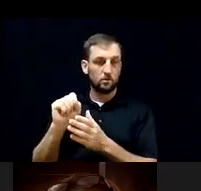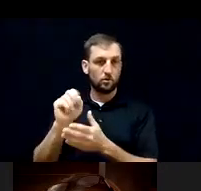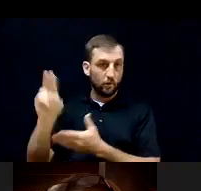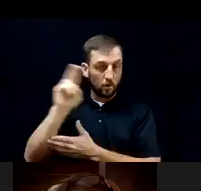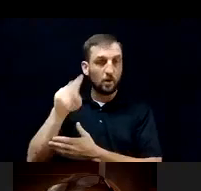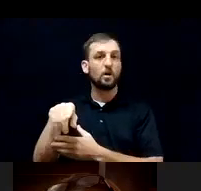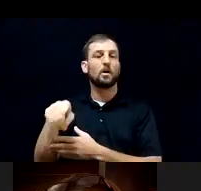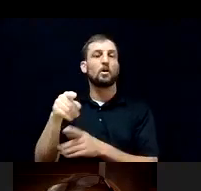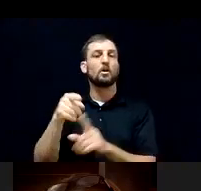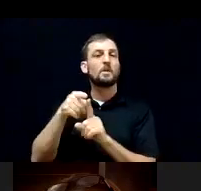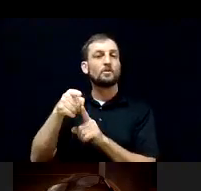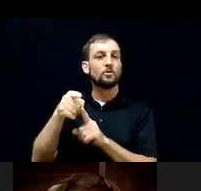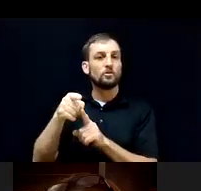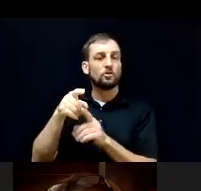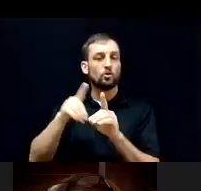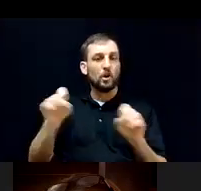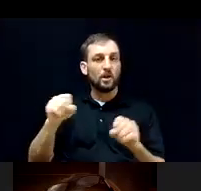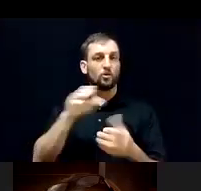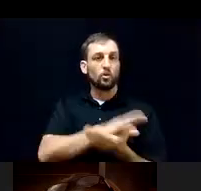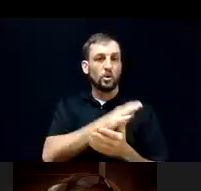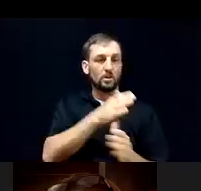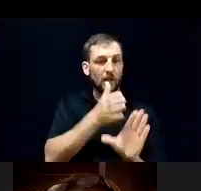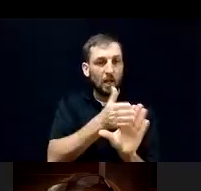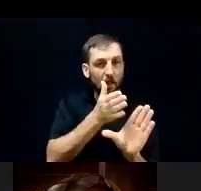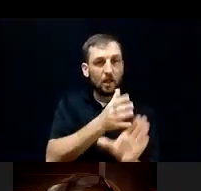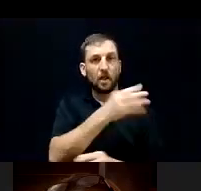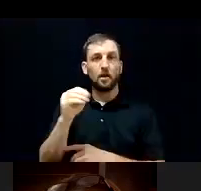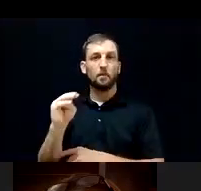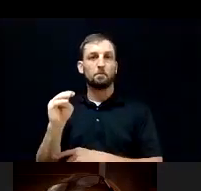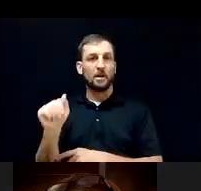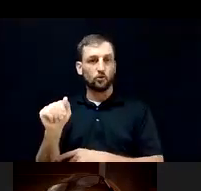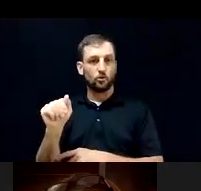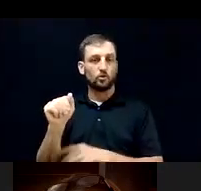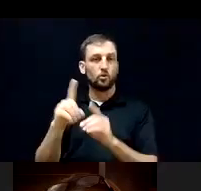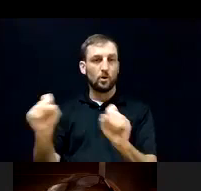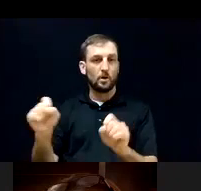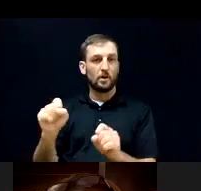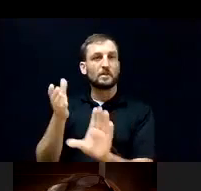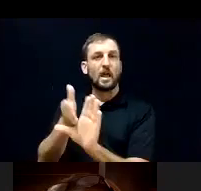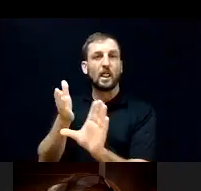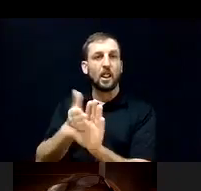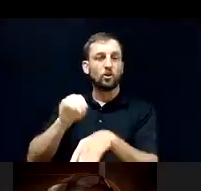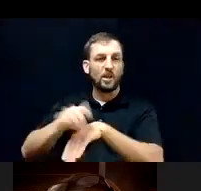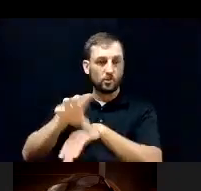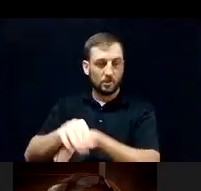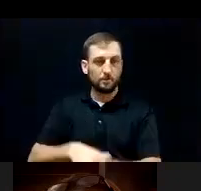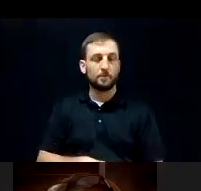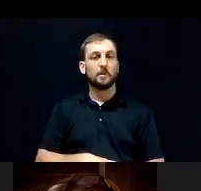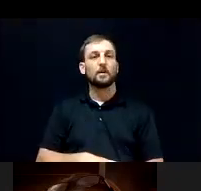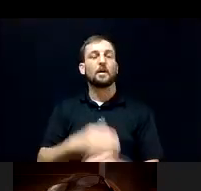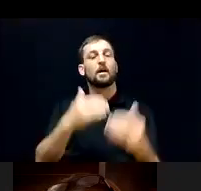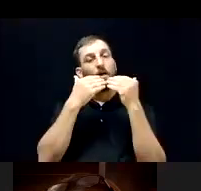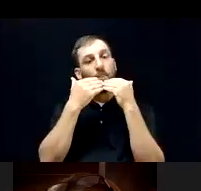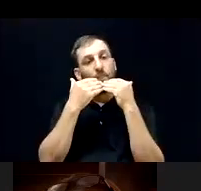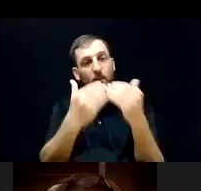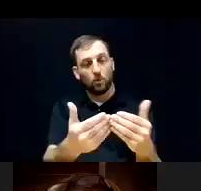degree in school psychology and her Master's of Arts degree in psychological counseling. Thank you very